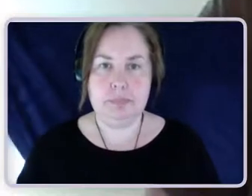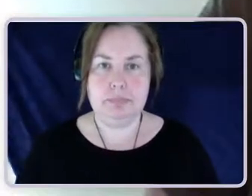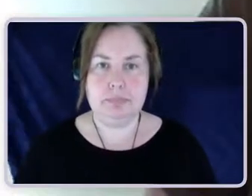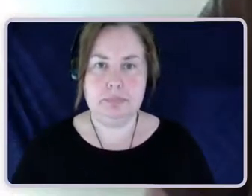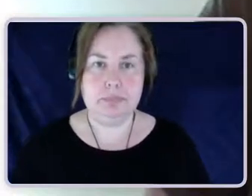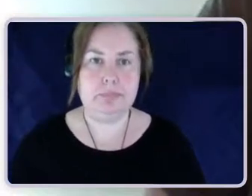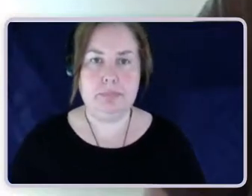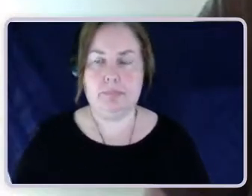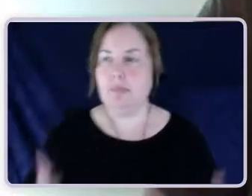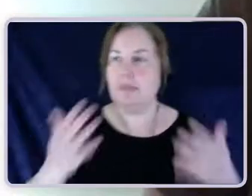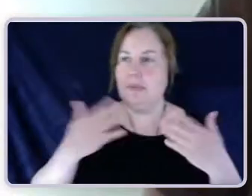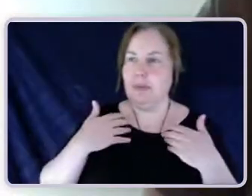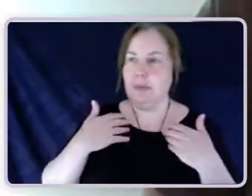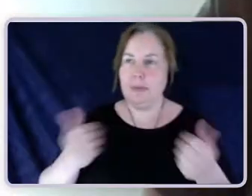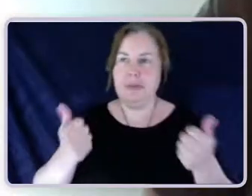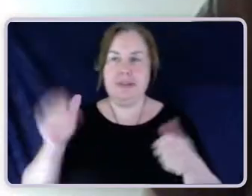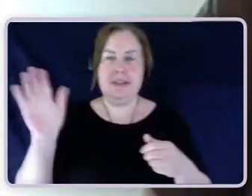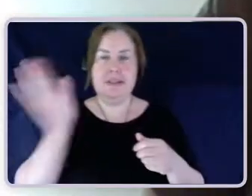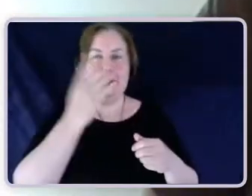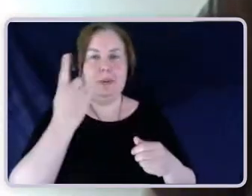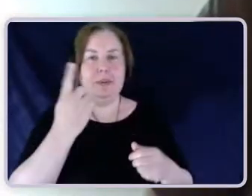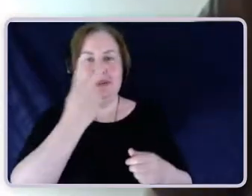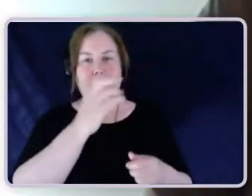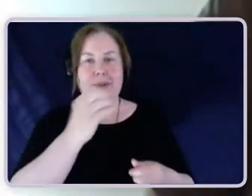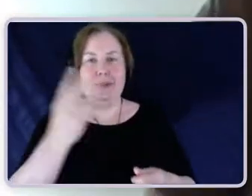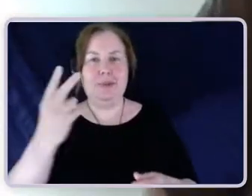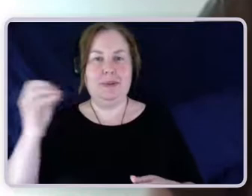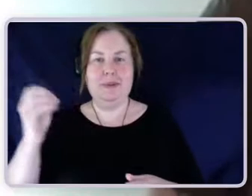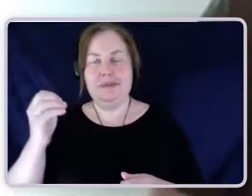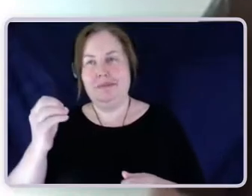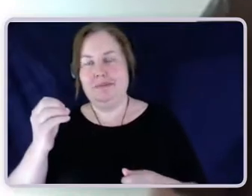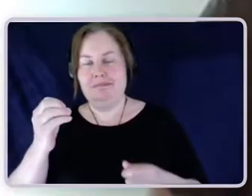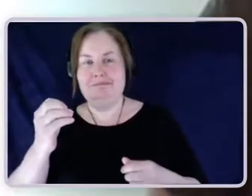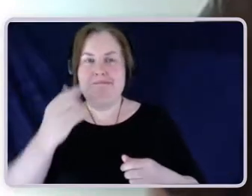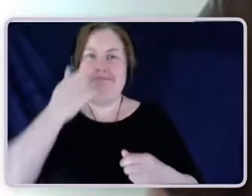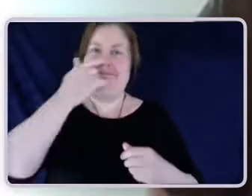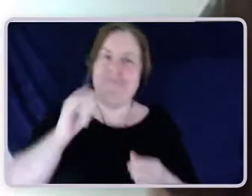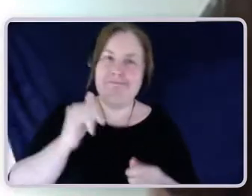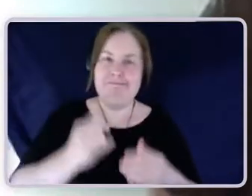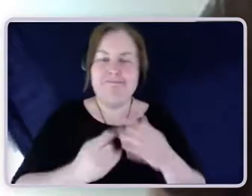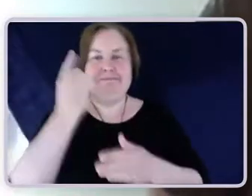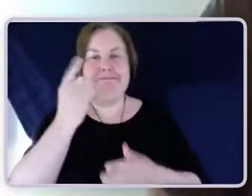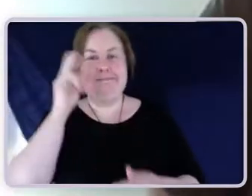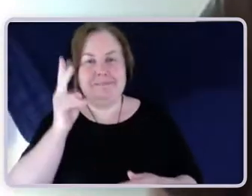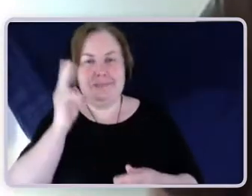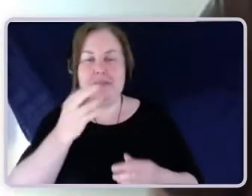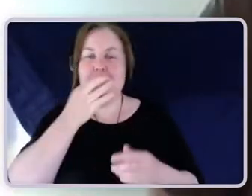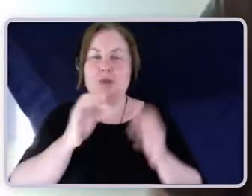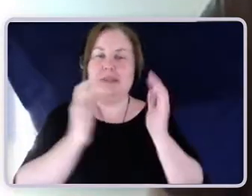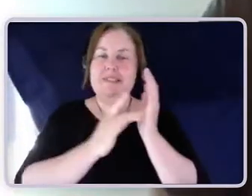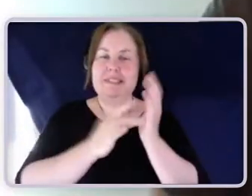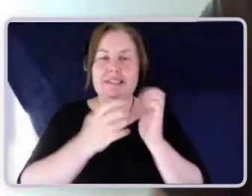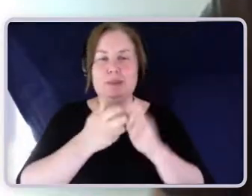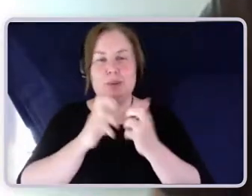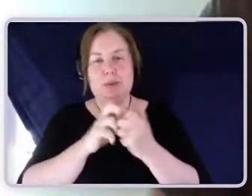Well, everyone, 2020 strikes again. So we're having a few technical issues. We've asked the presenter